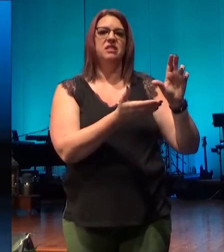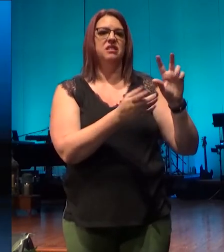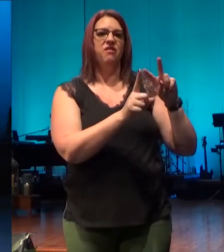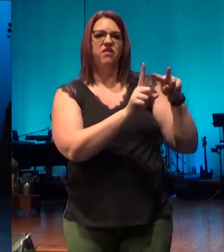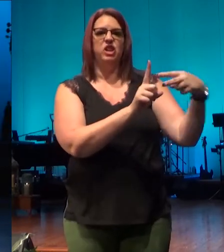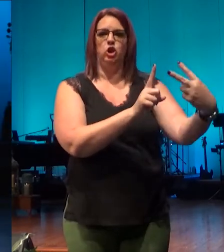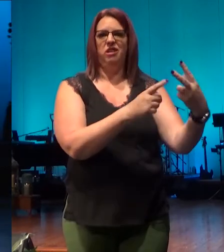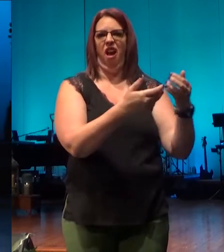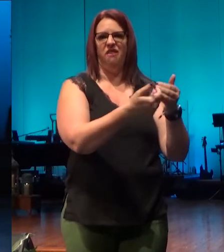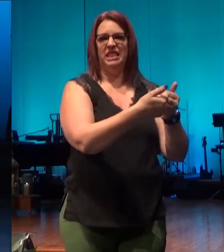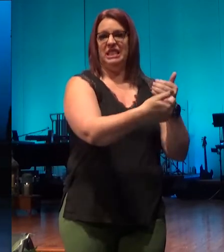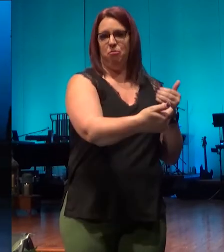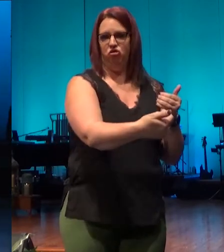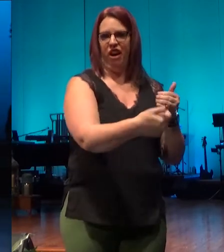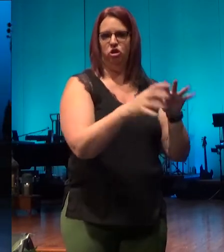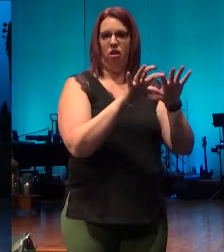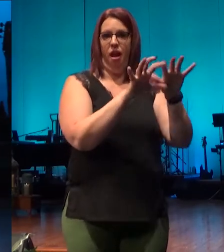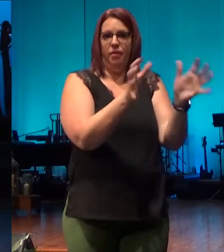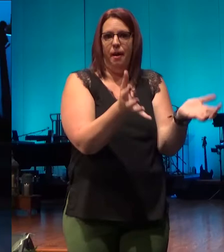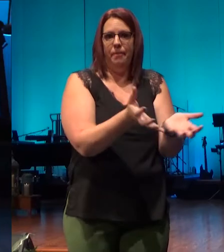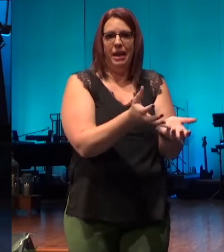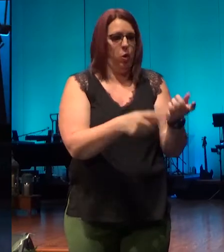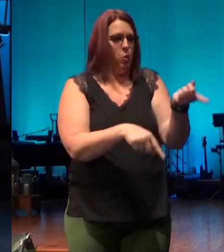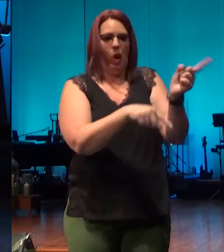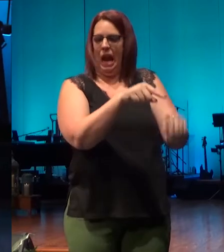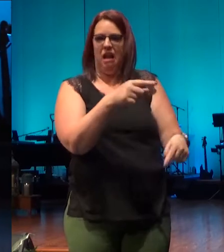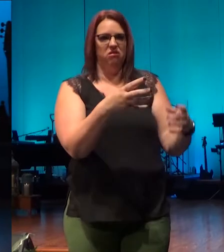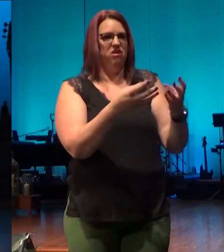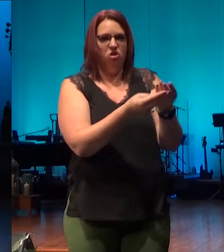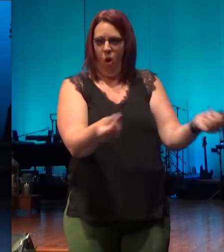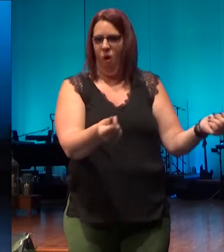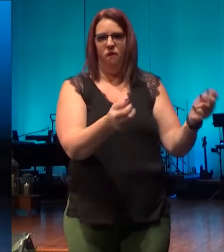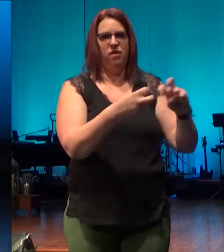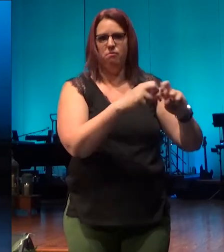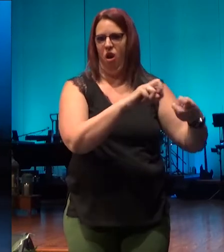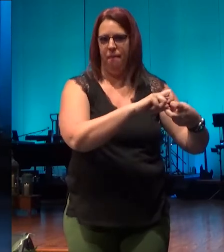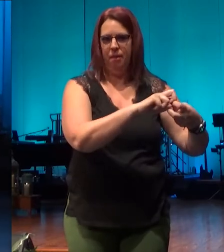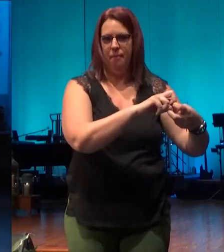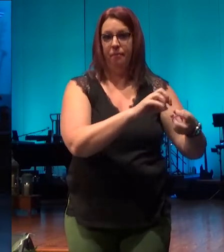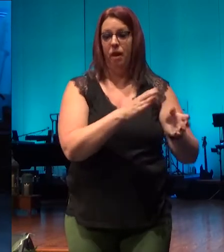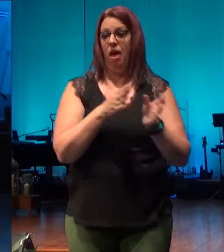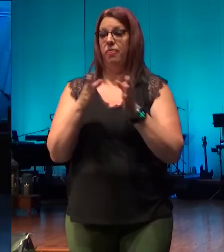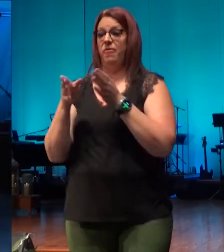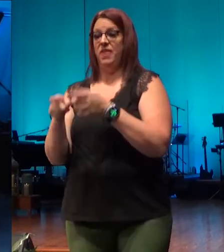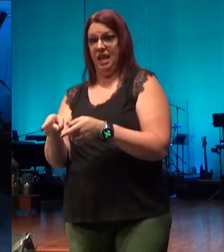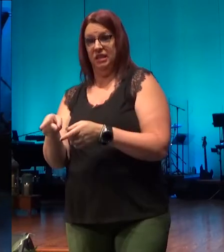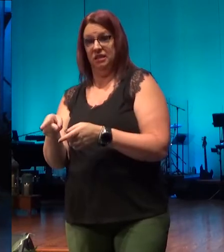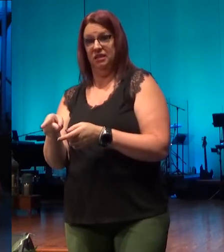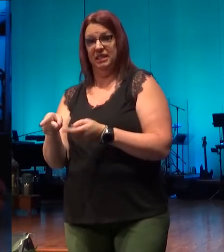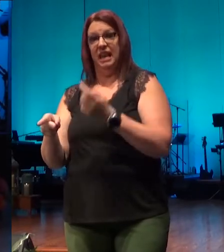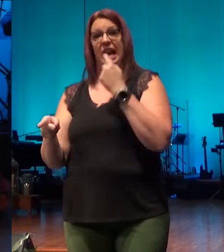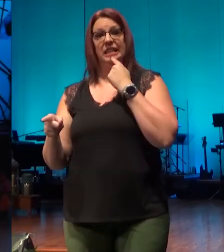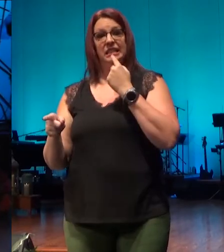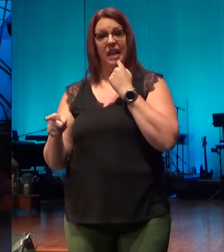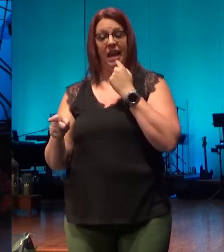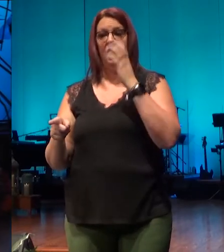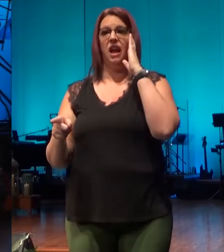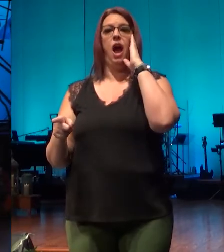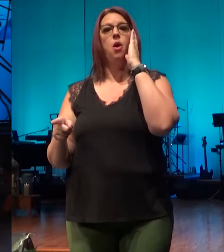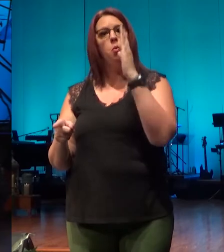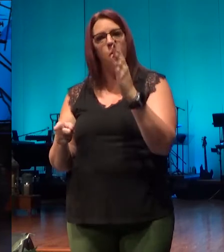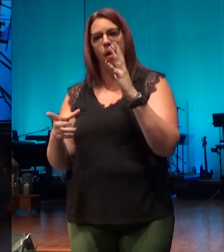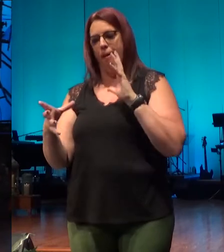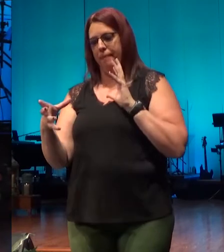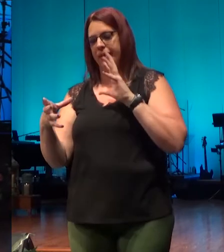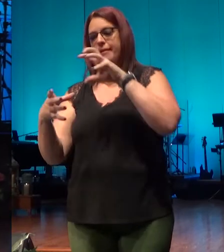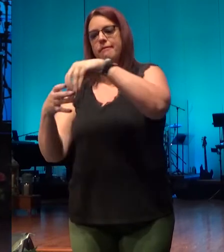planet and the illusion that we cannot solve the problems we face. And another is saying, I am going to be a